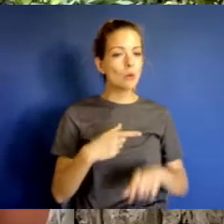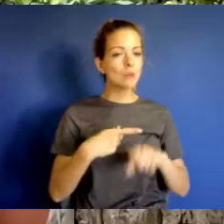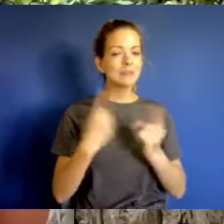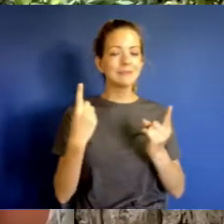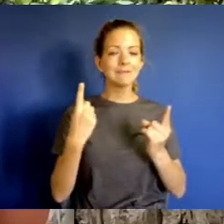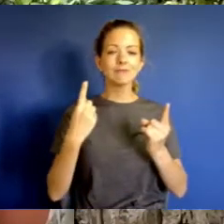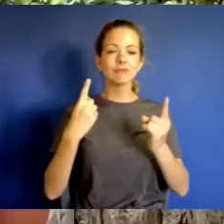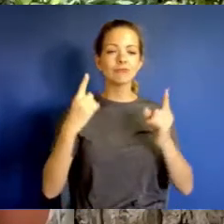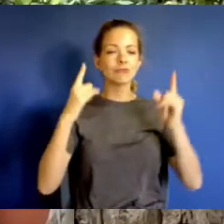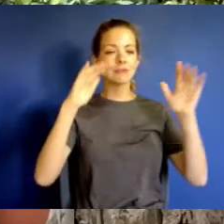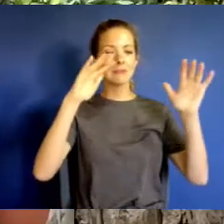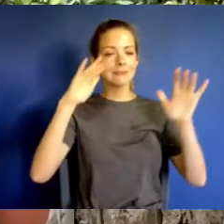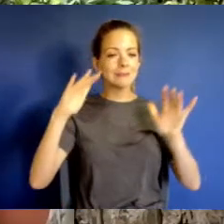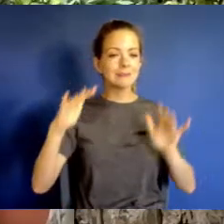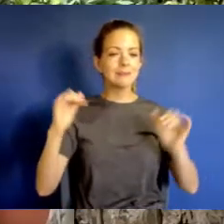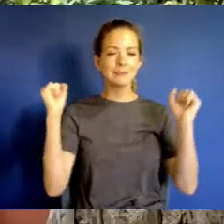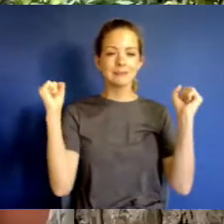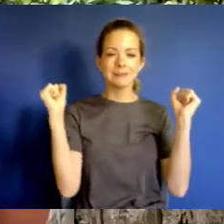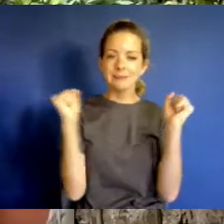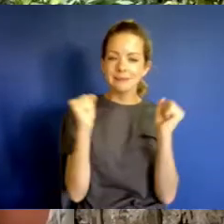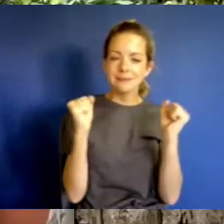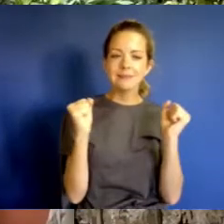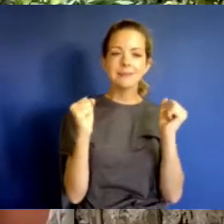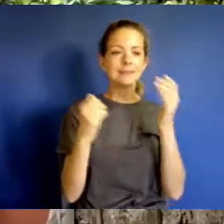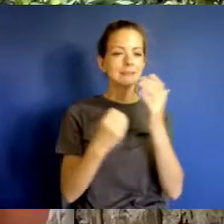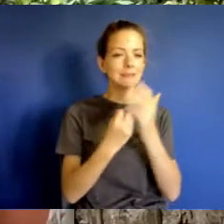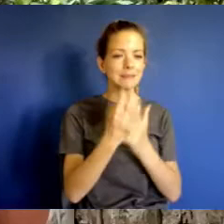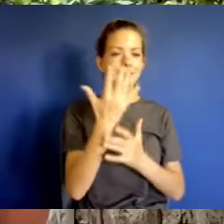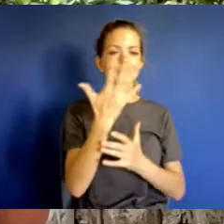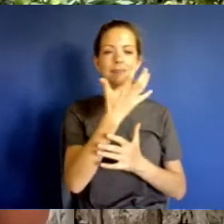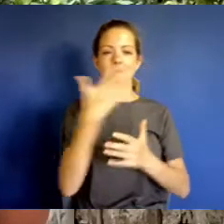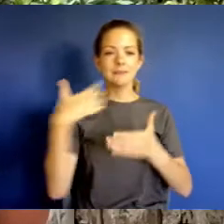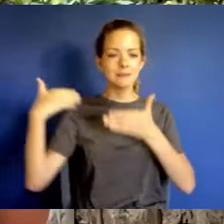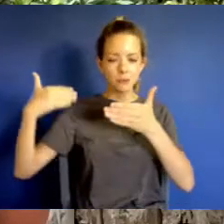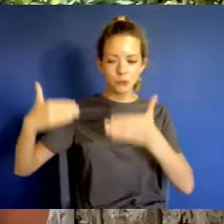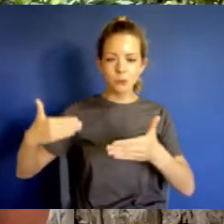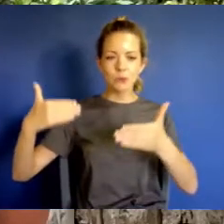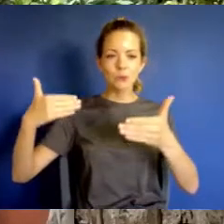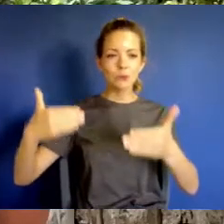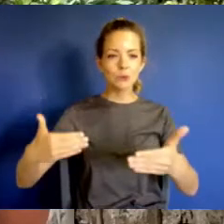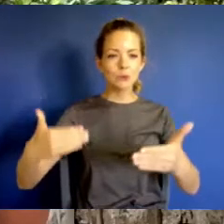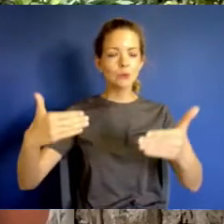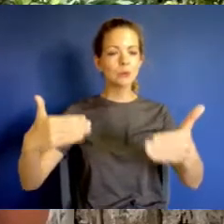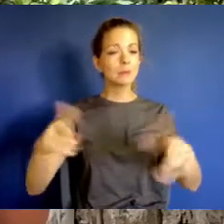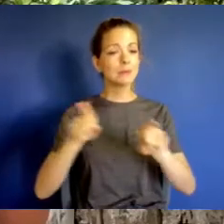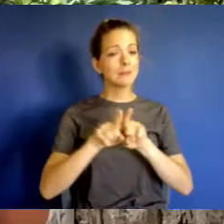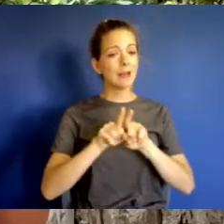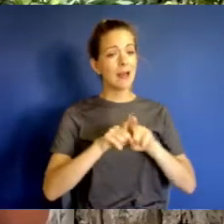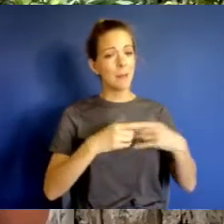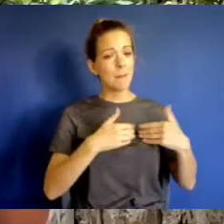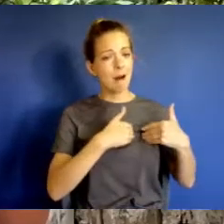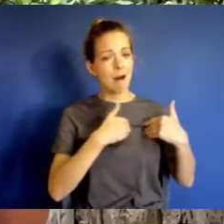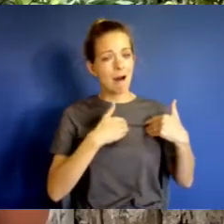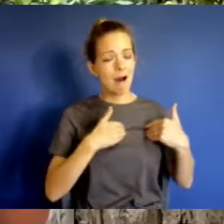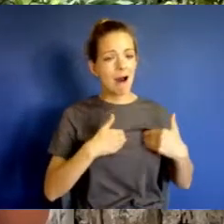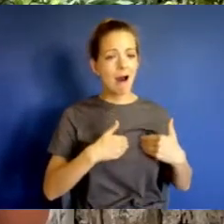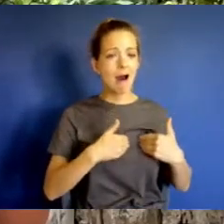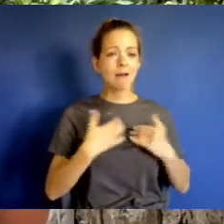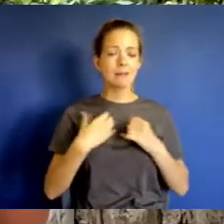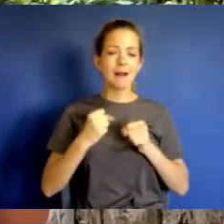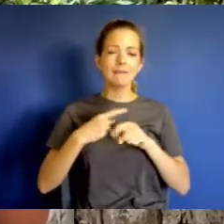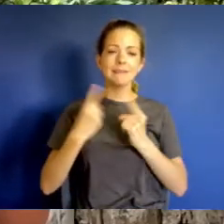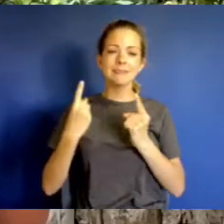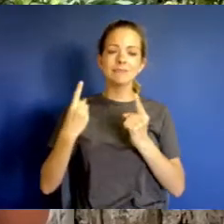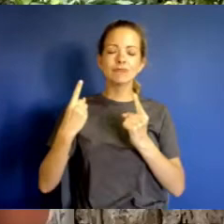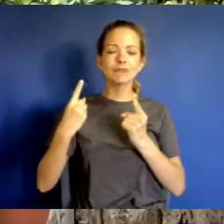of the year, every season of our hearts has its own perfect time